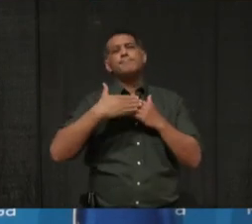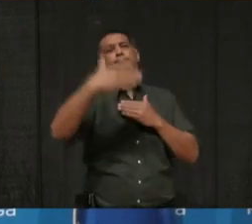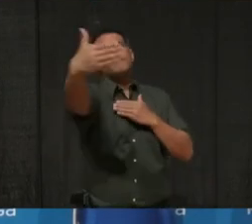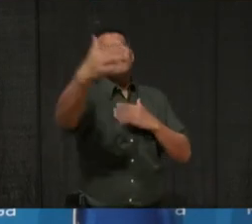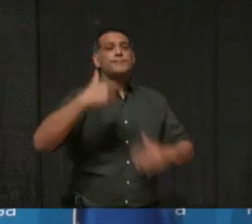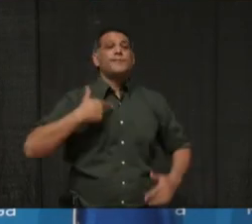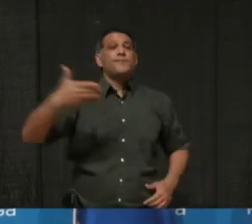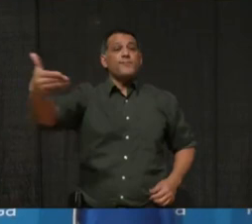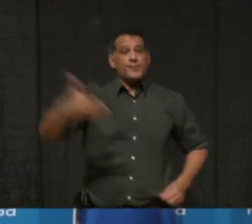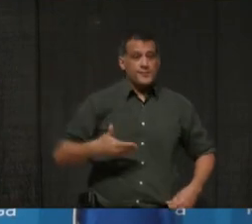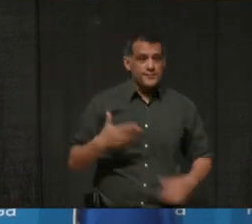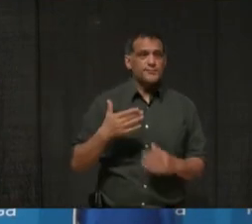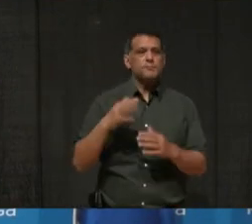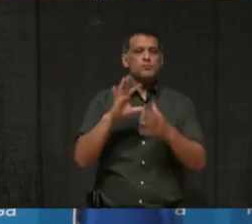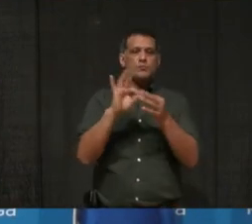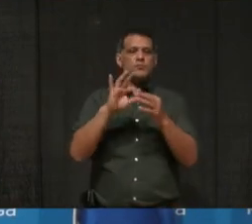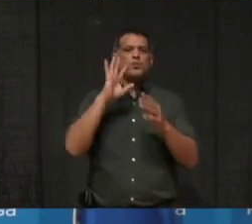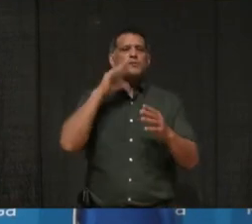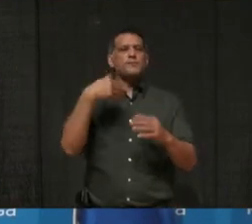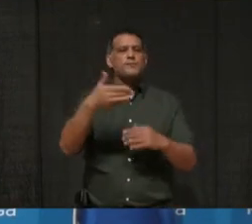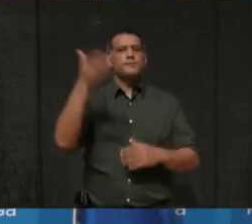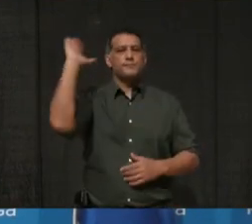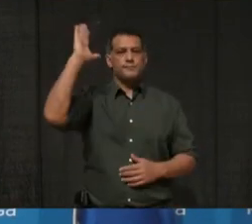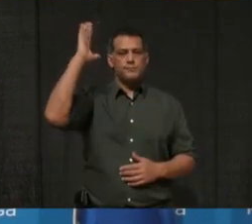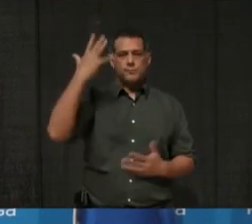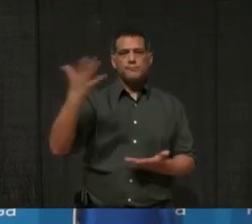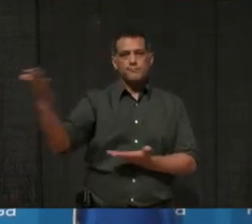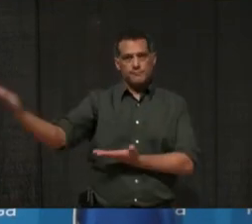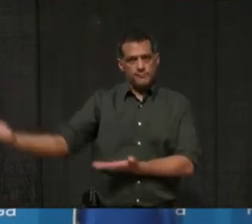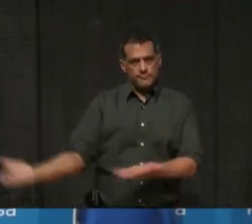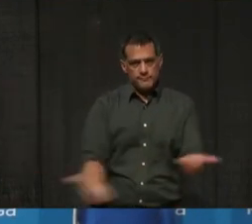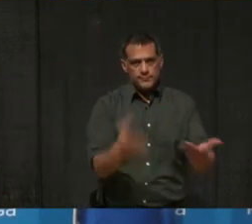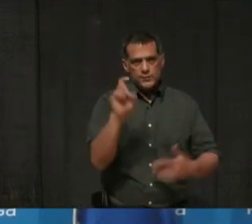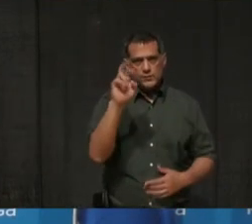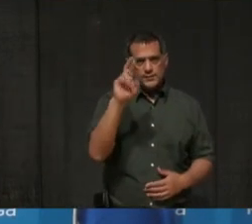to say a few words. Chief?